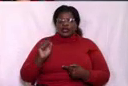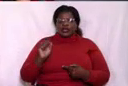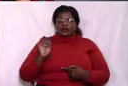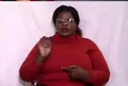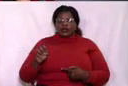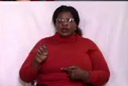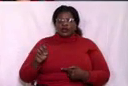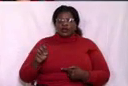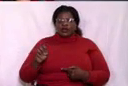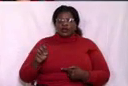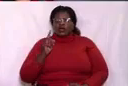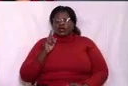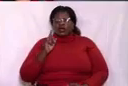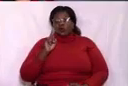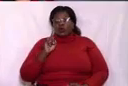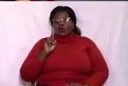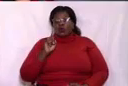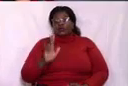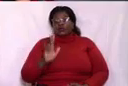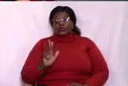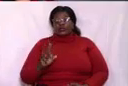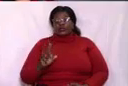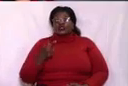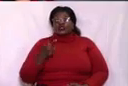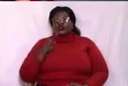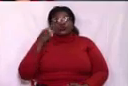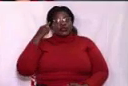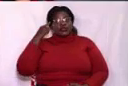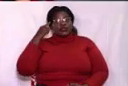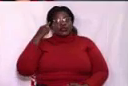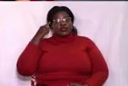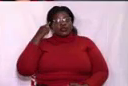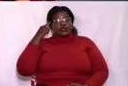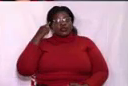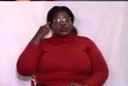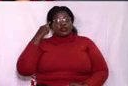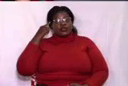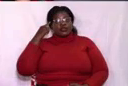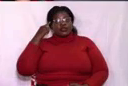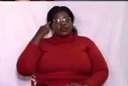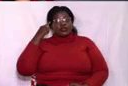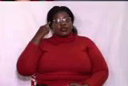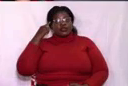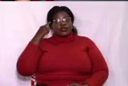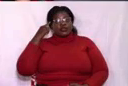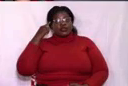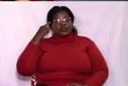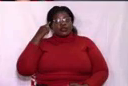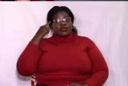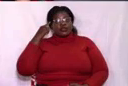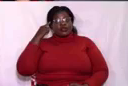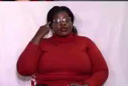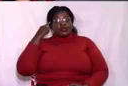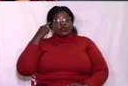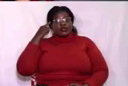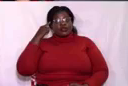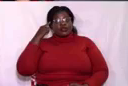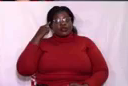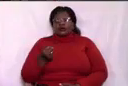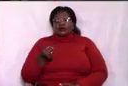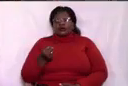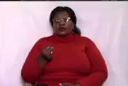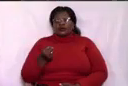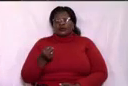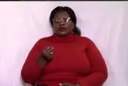to guess, so there's really different dynamics. There's also an X, so yeah, it's really a cool game.